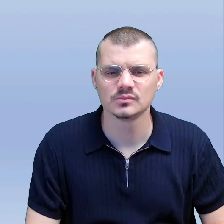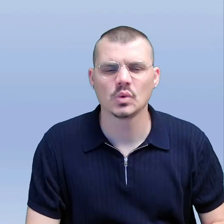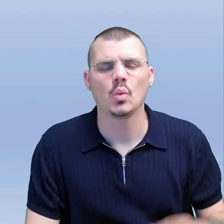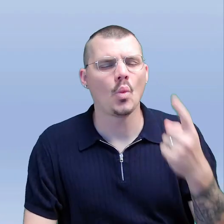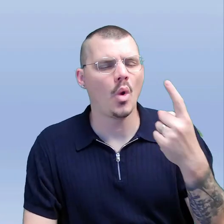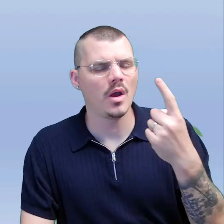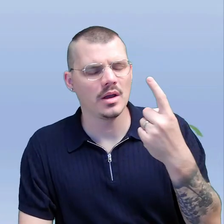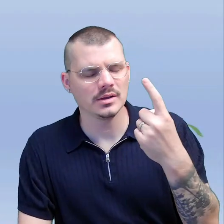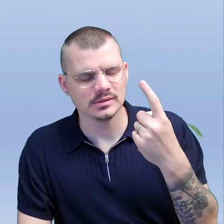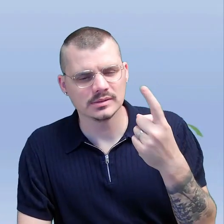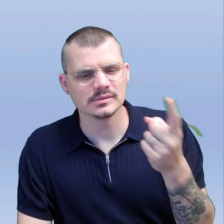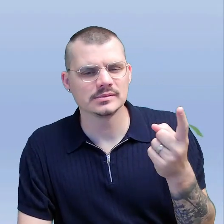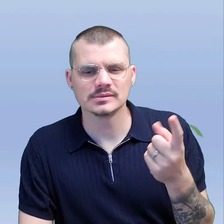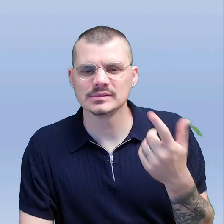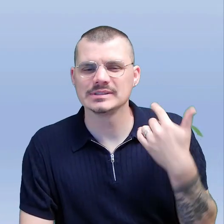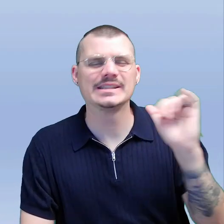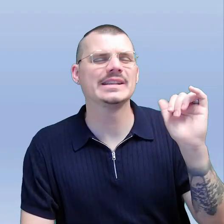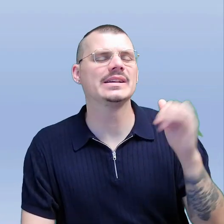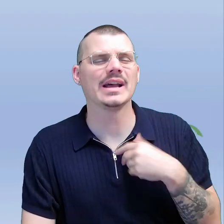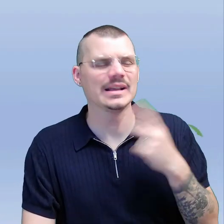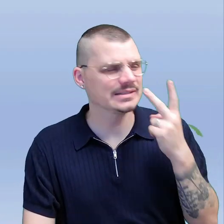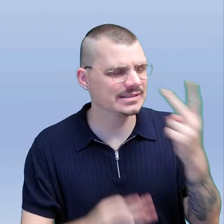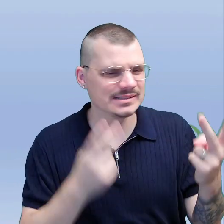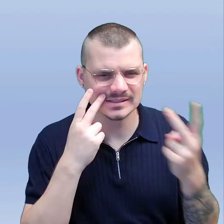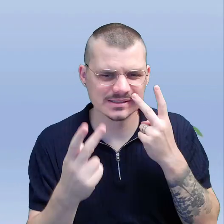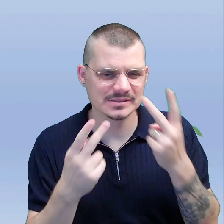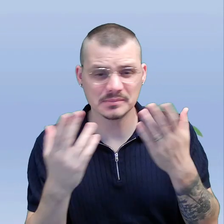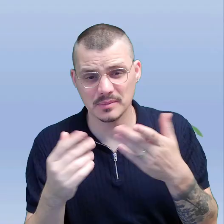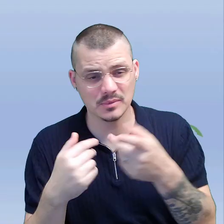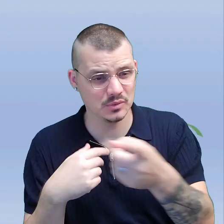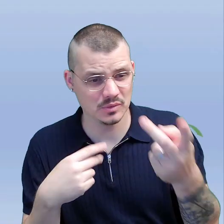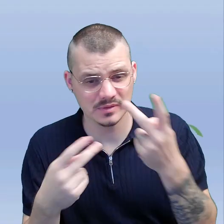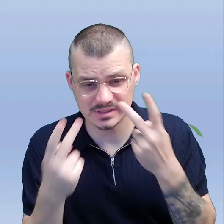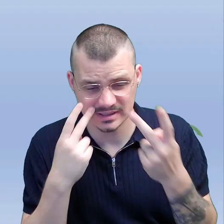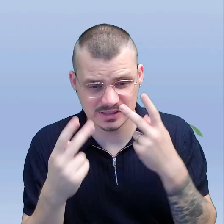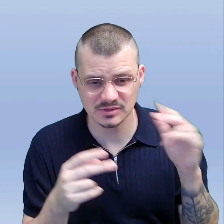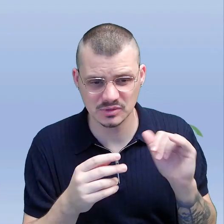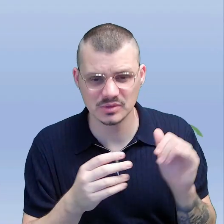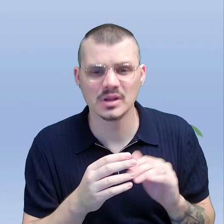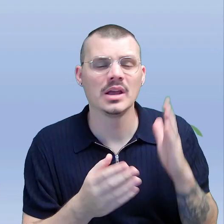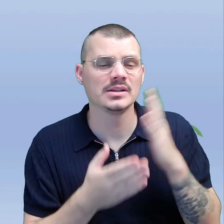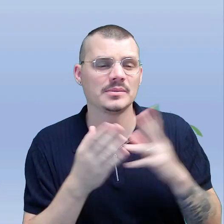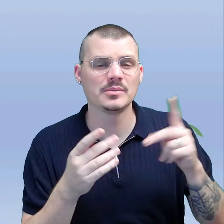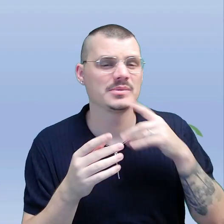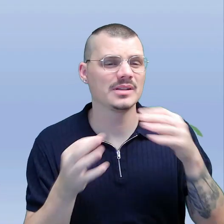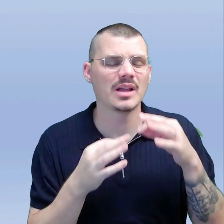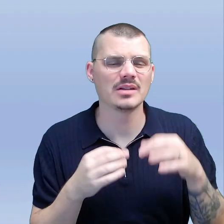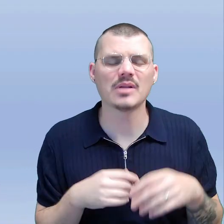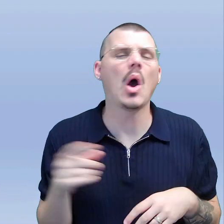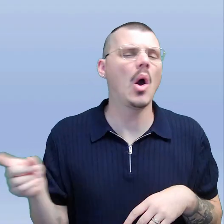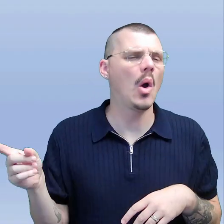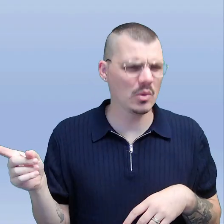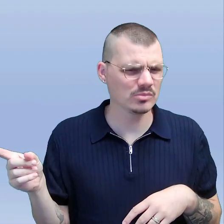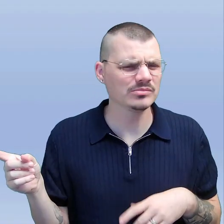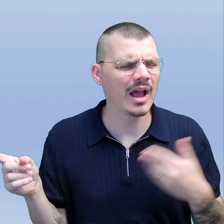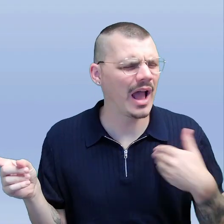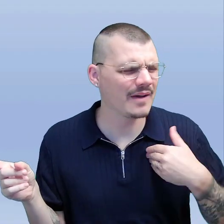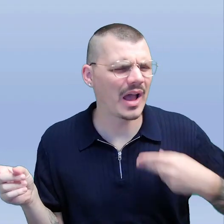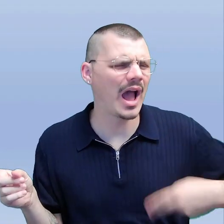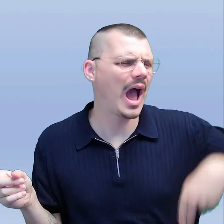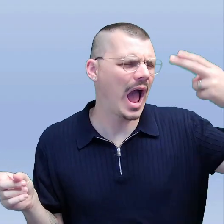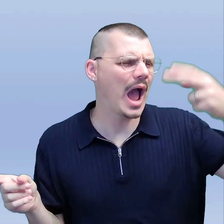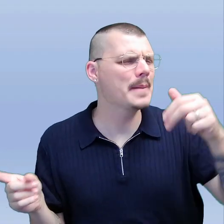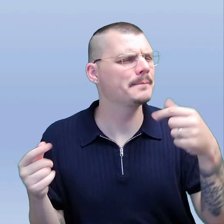of the ones that I still hear from time to time, maybe you've seen this too, people are described as having high